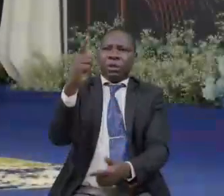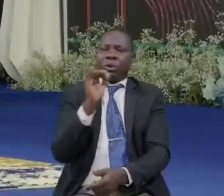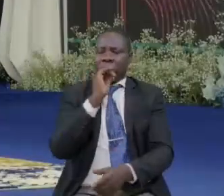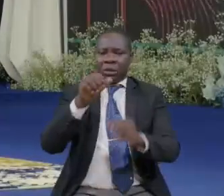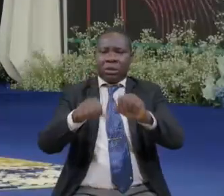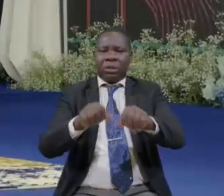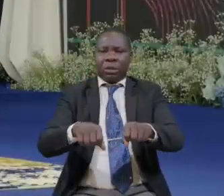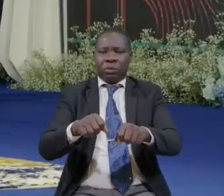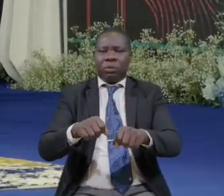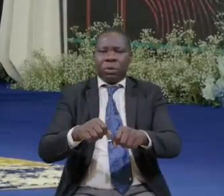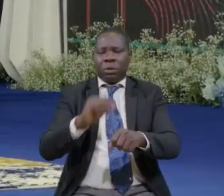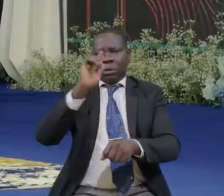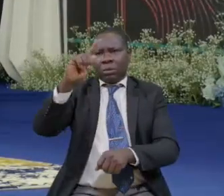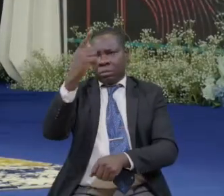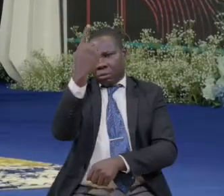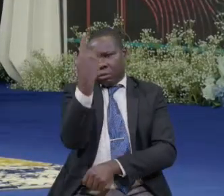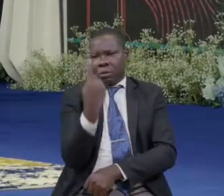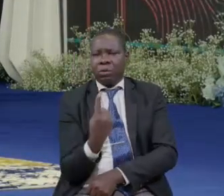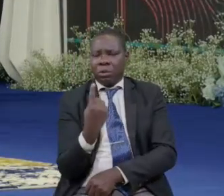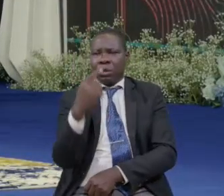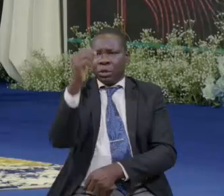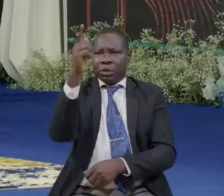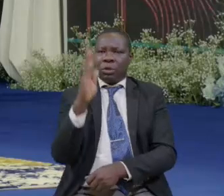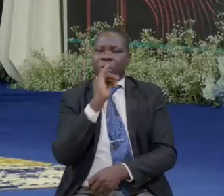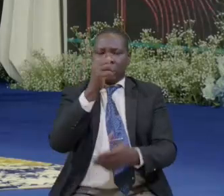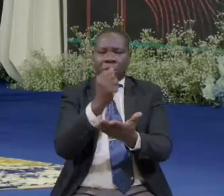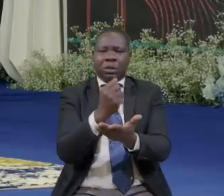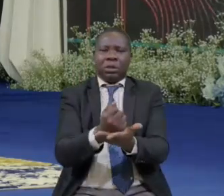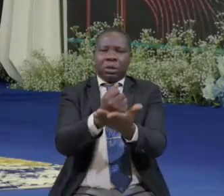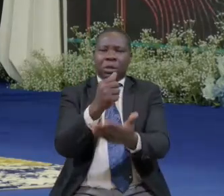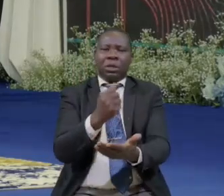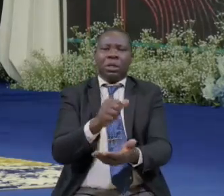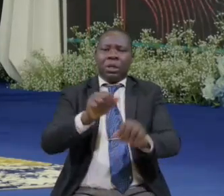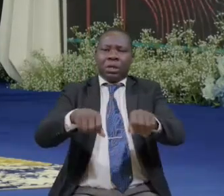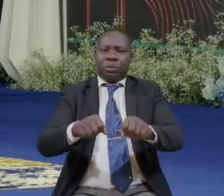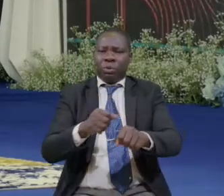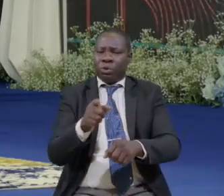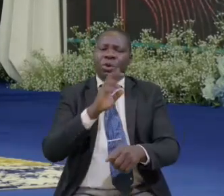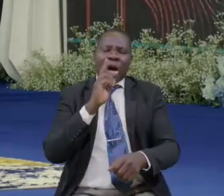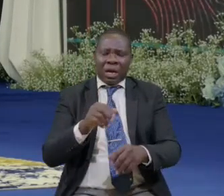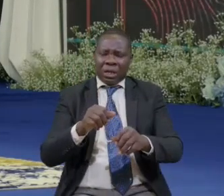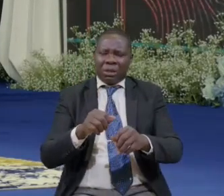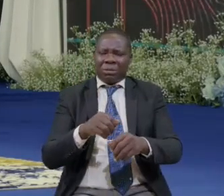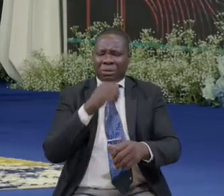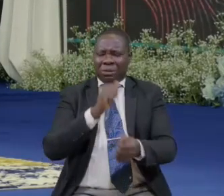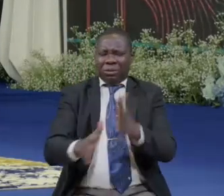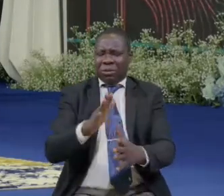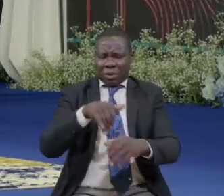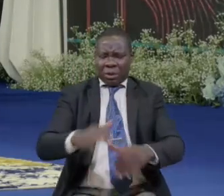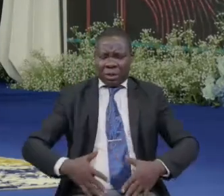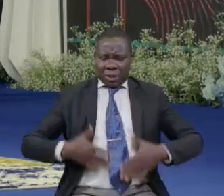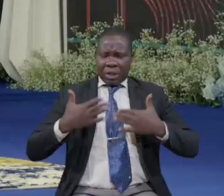Lonely, God is able. And you are totally shattered in life, God is able. You